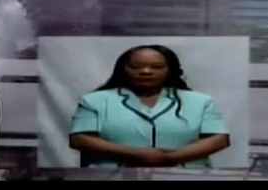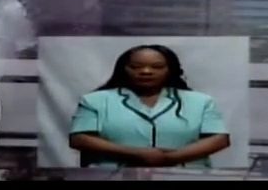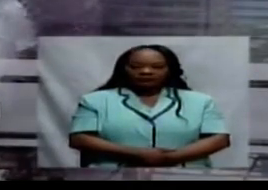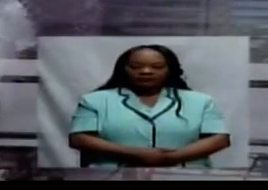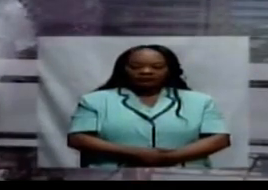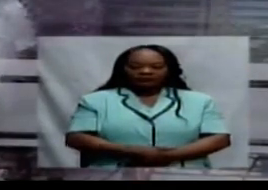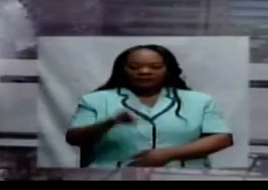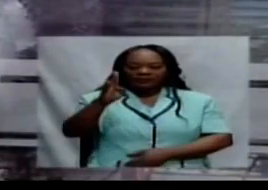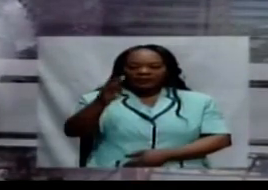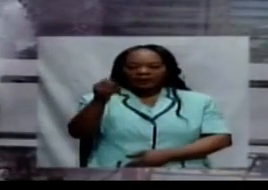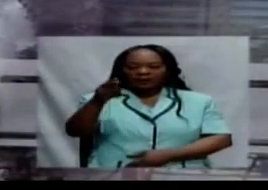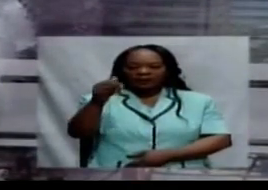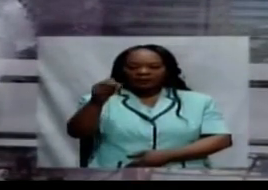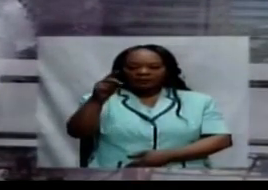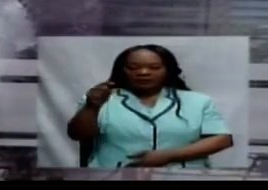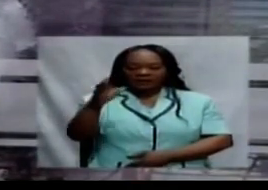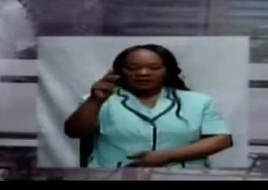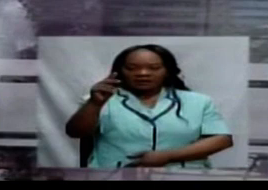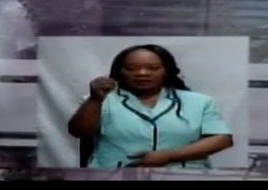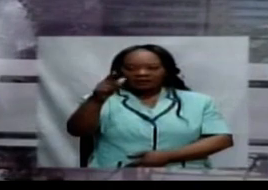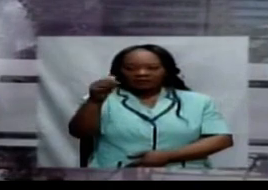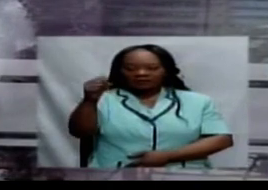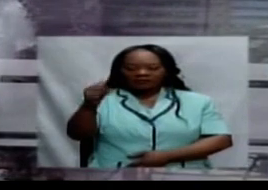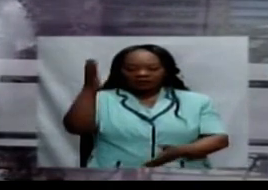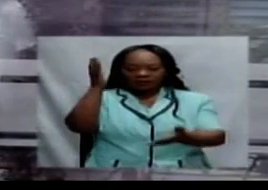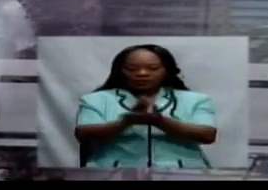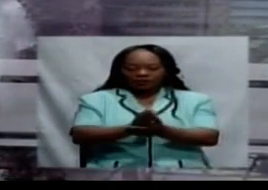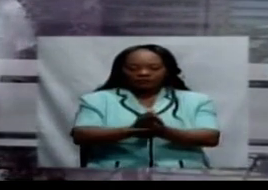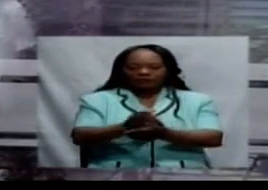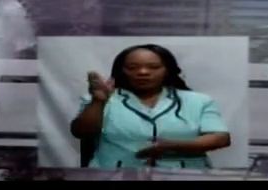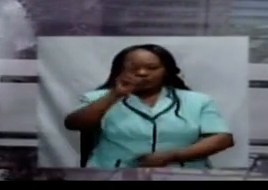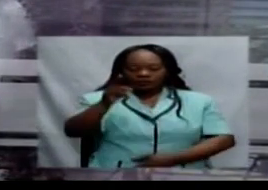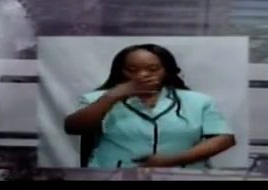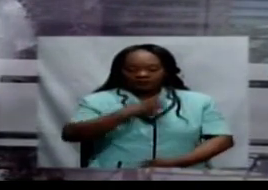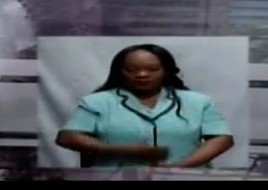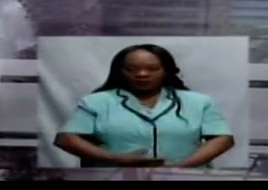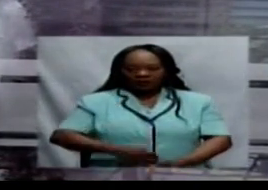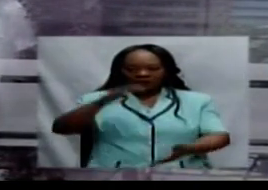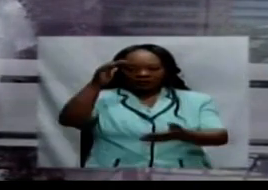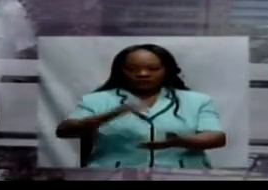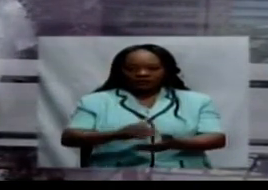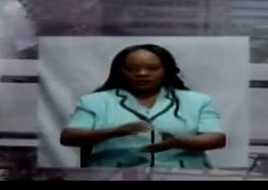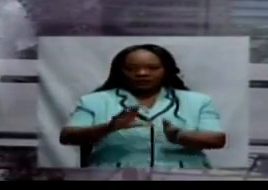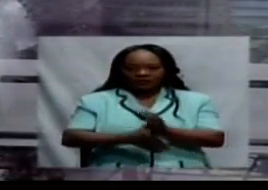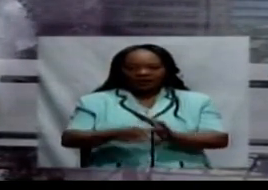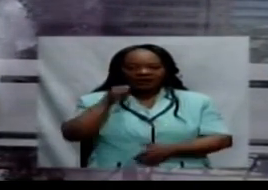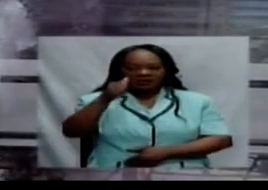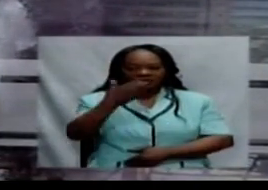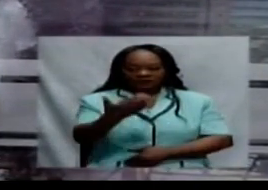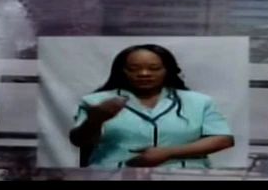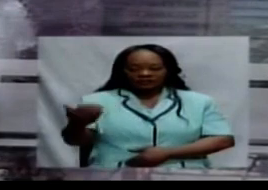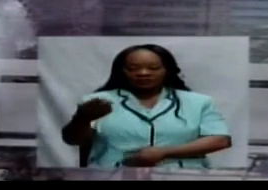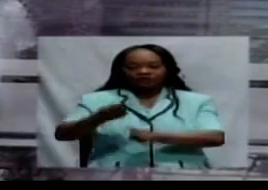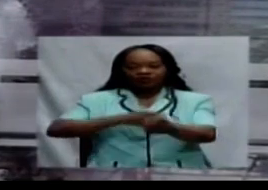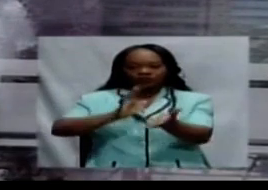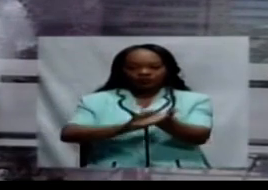Bahati Member of Parliament Harry Kalaba has advised parents to stop using poverty as an excuse to withdraw their girl children from